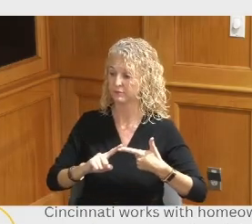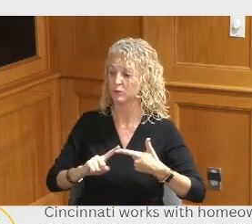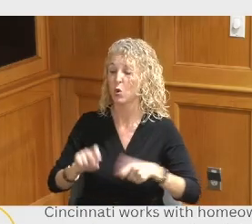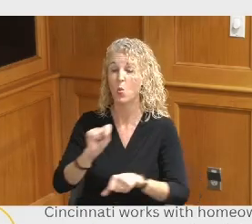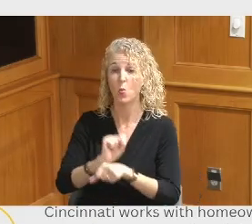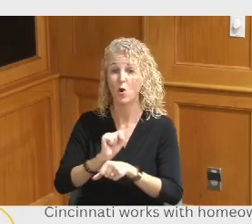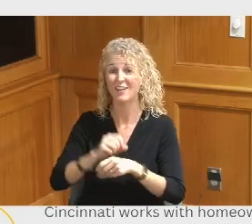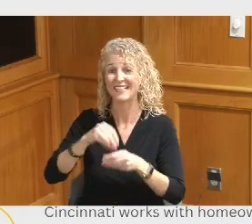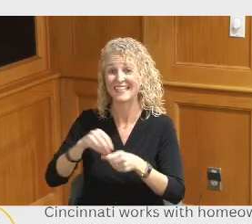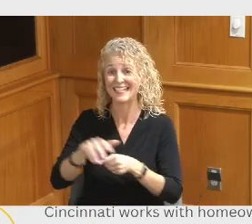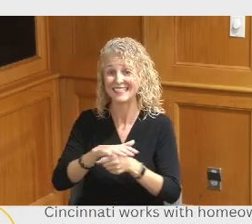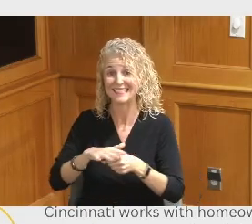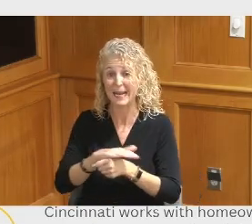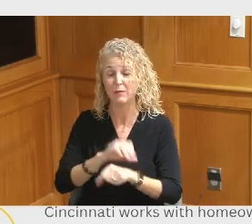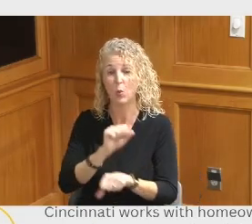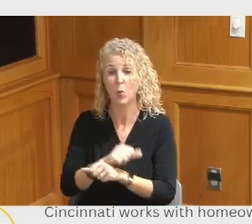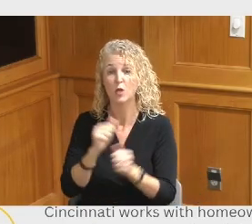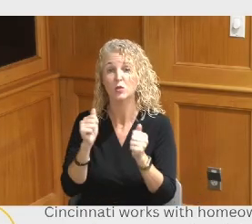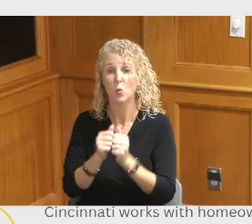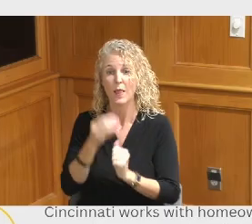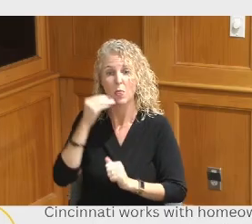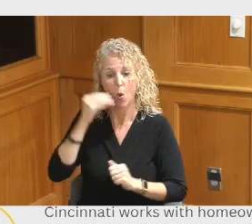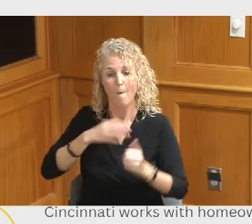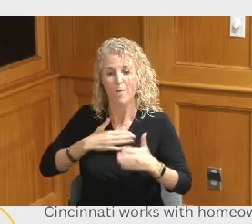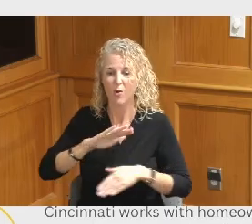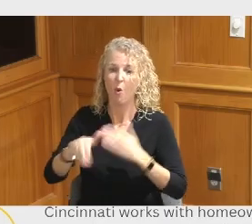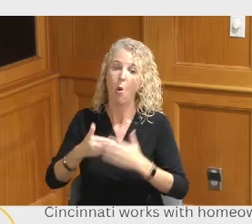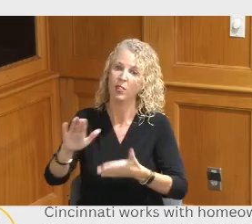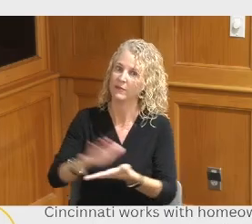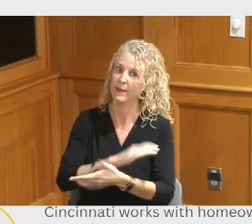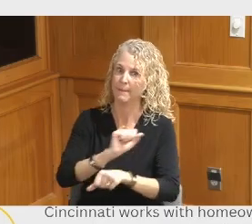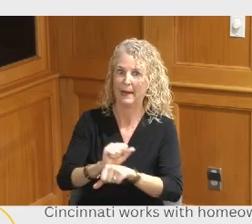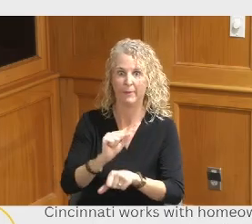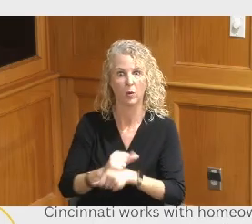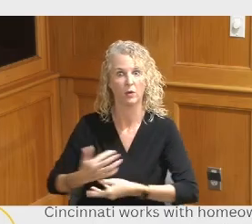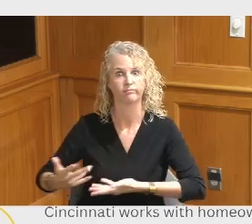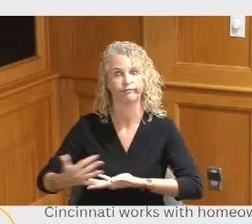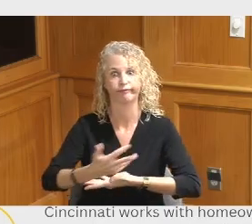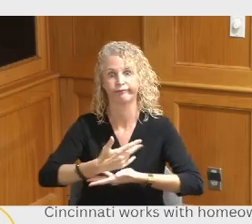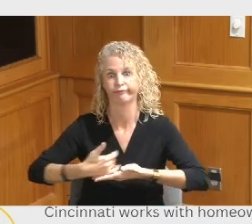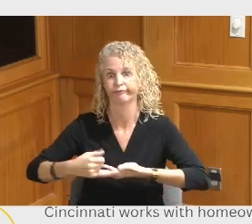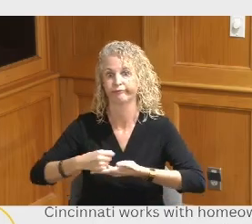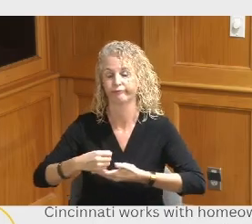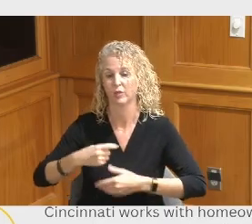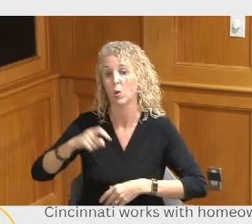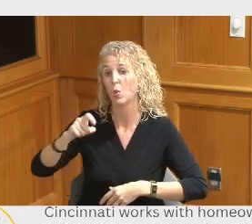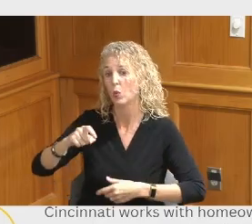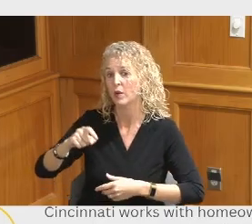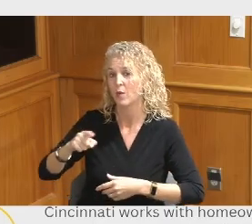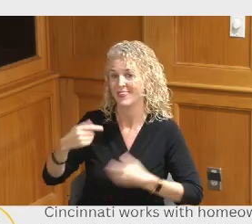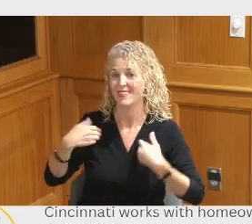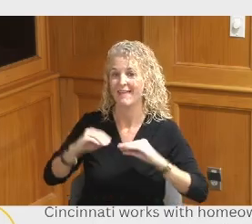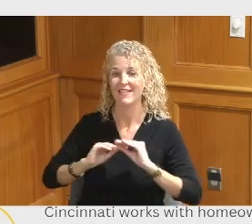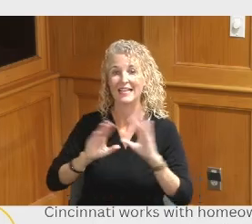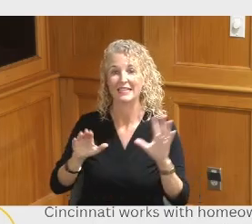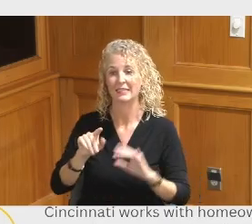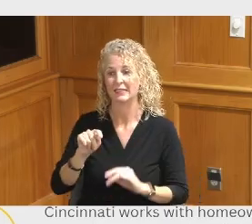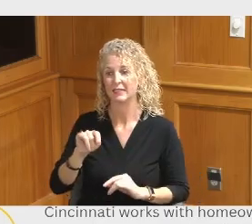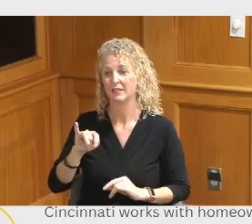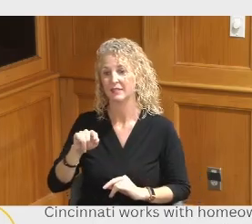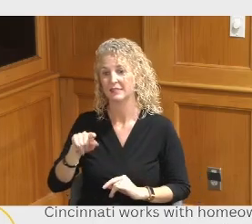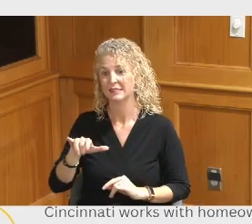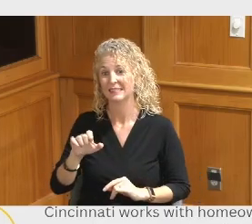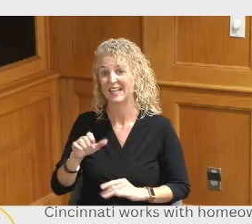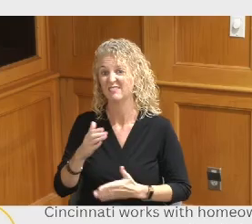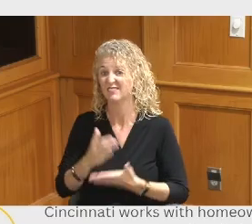works with the homeowner to gather all their documentation. We do need to make sure that the home is that the homeowner has clear title, right? Some folks don't